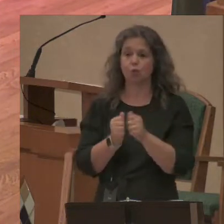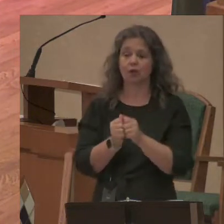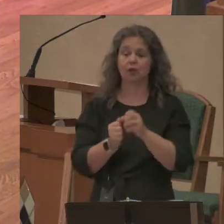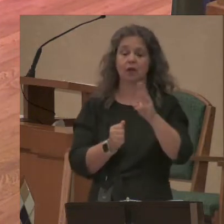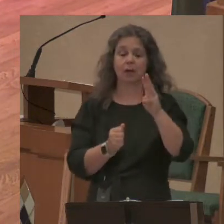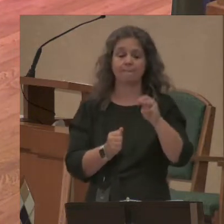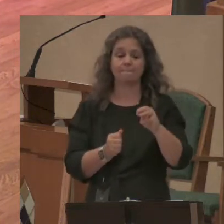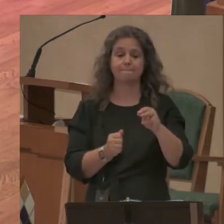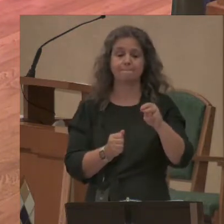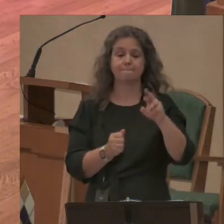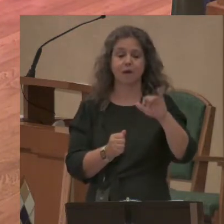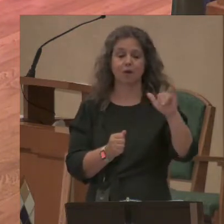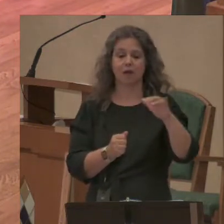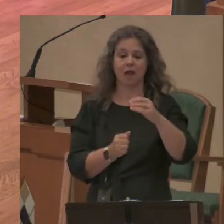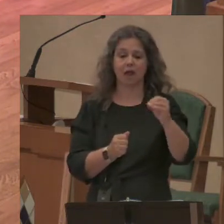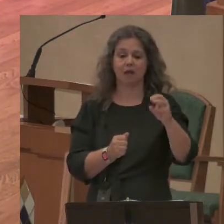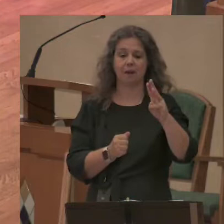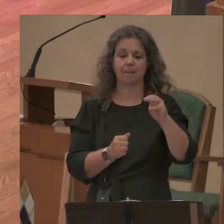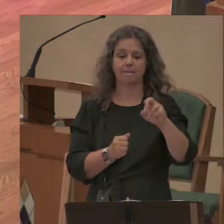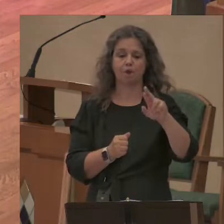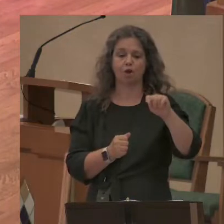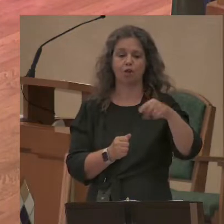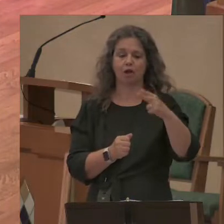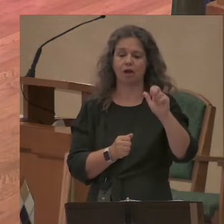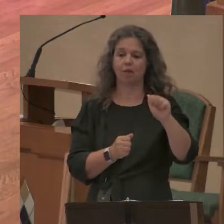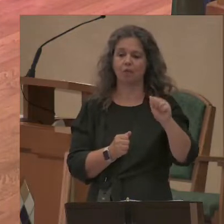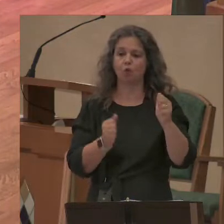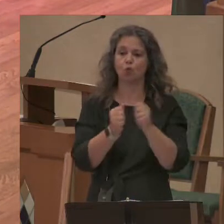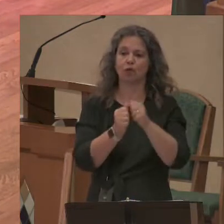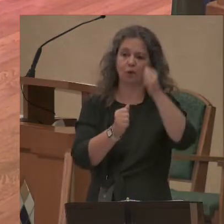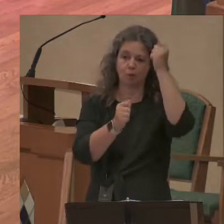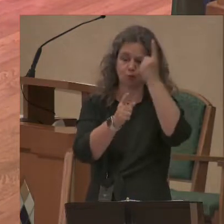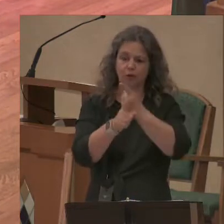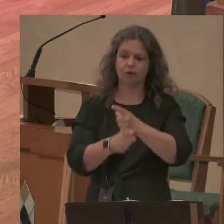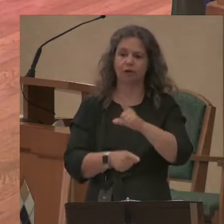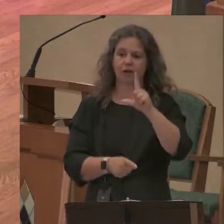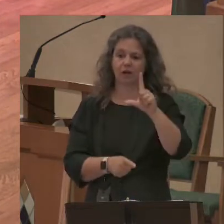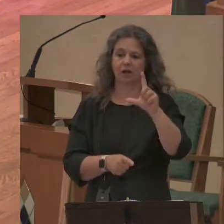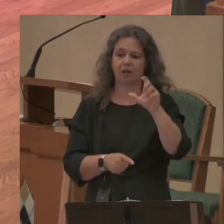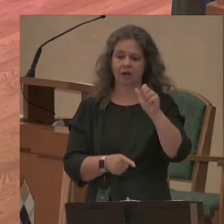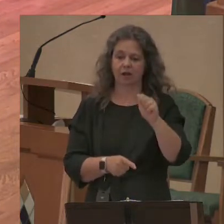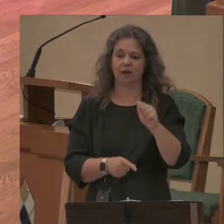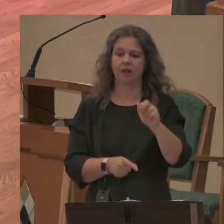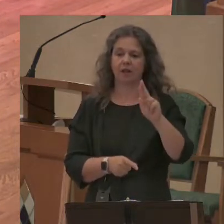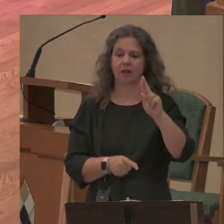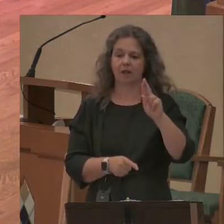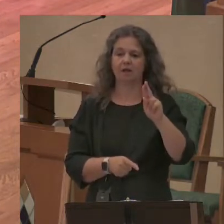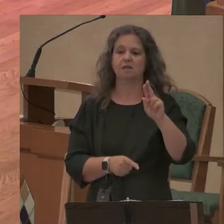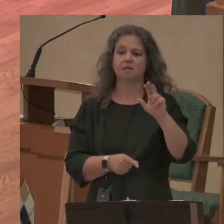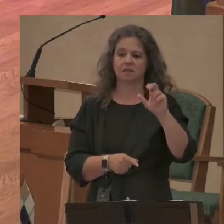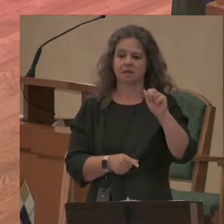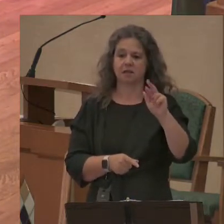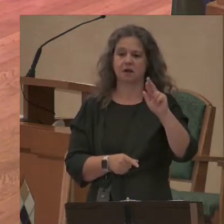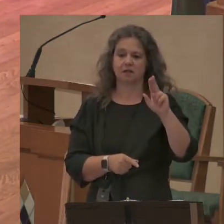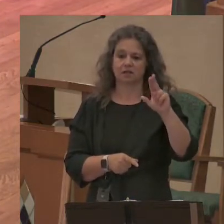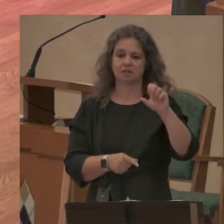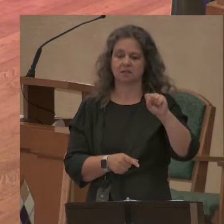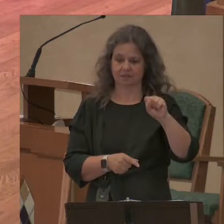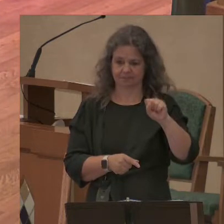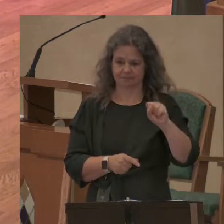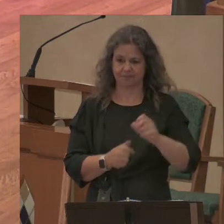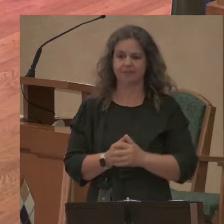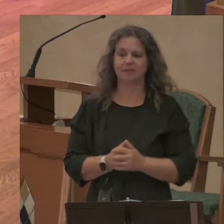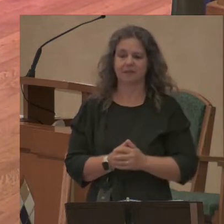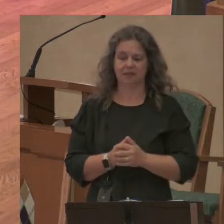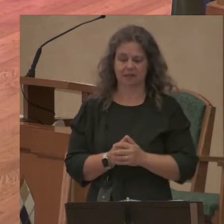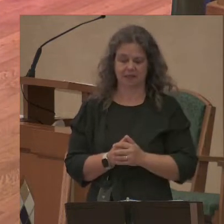has died, and they're wondering where Jesus was. And Jesus reminds them in words of promise that